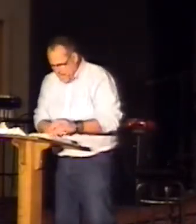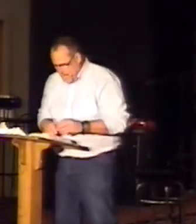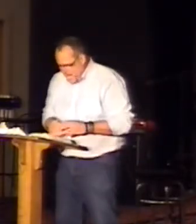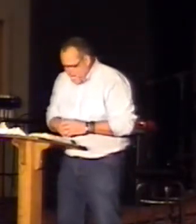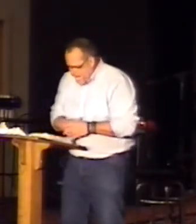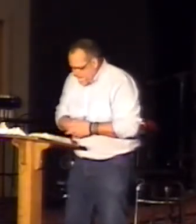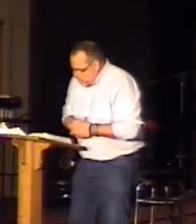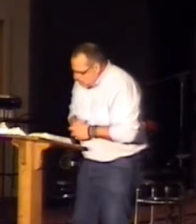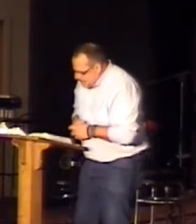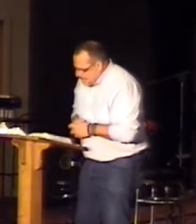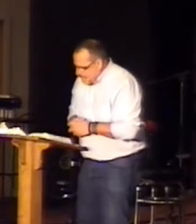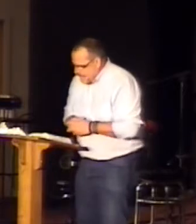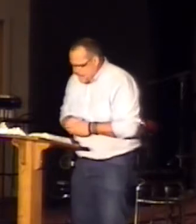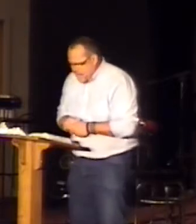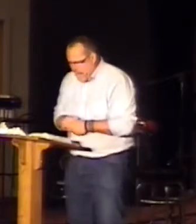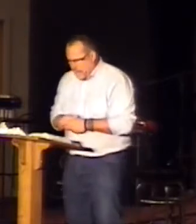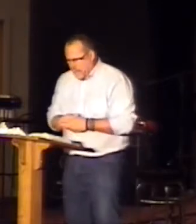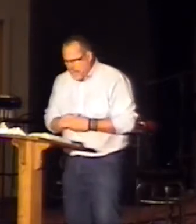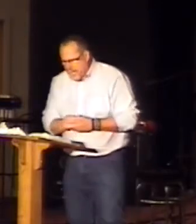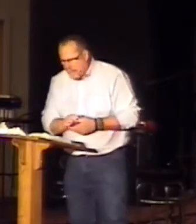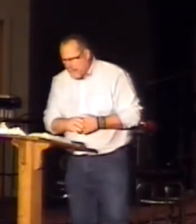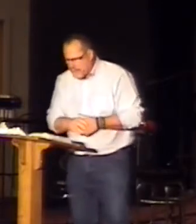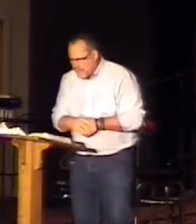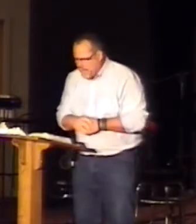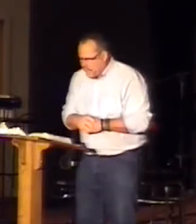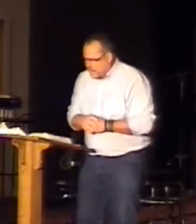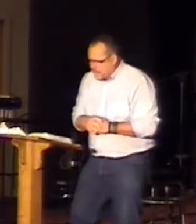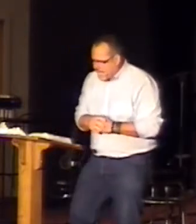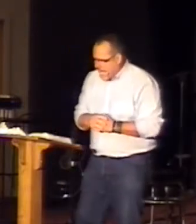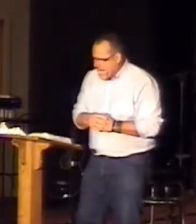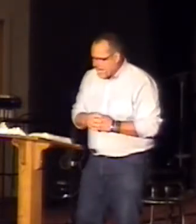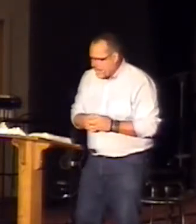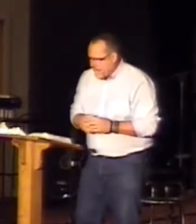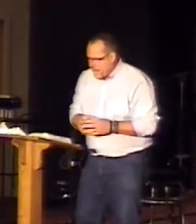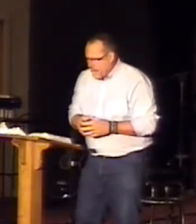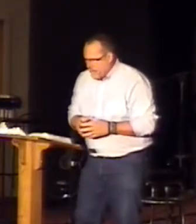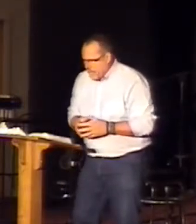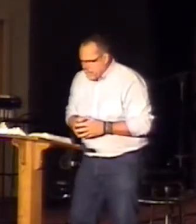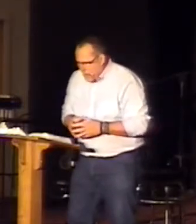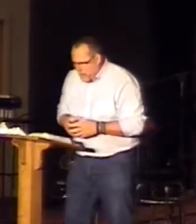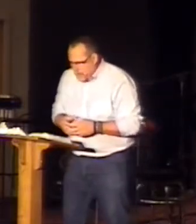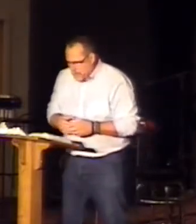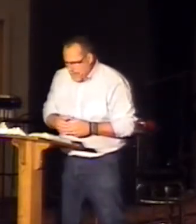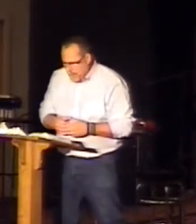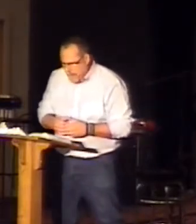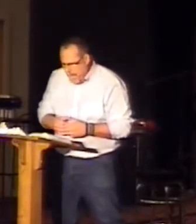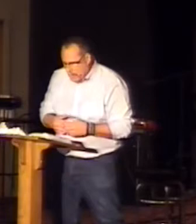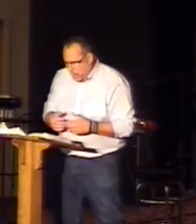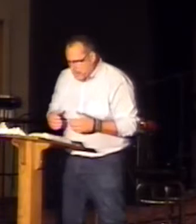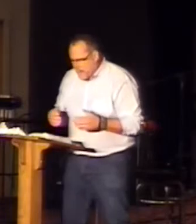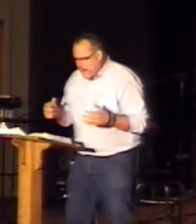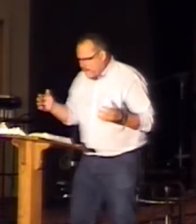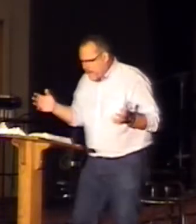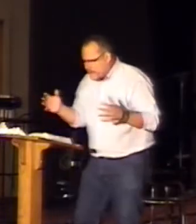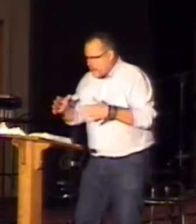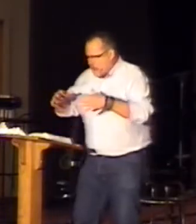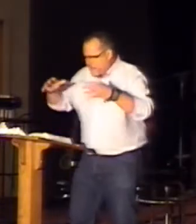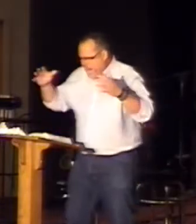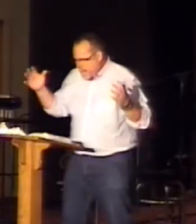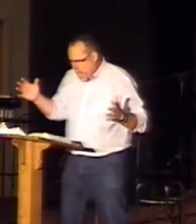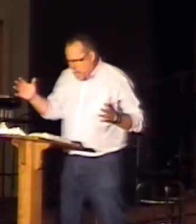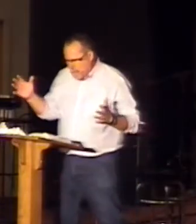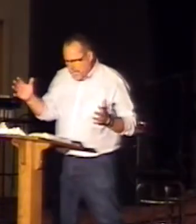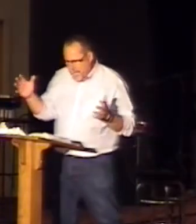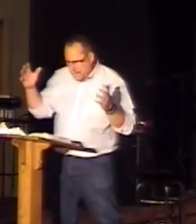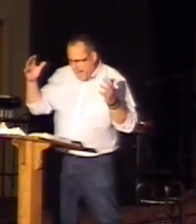this: He who sins is of the devil, for the devil has sinned from the beginning. For this purpose the Son of Man was manifested or